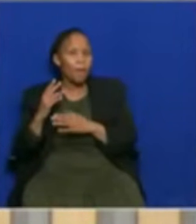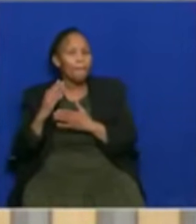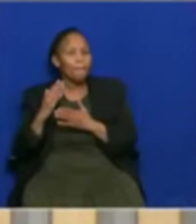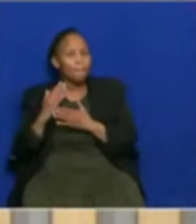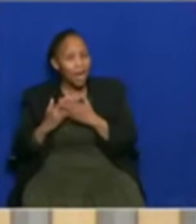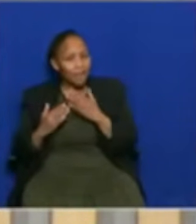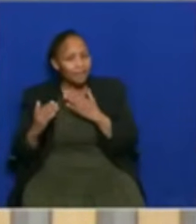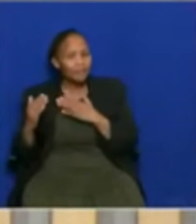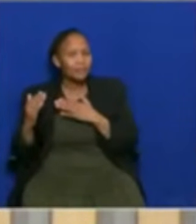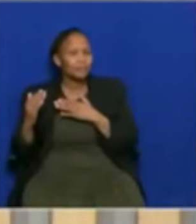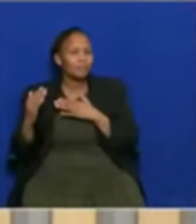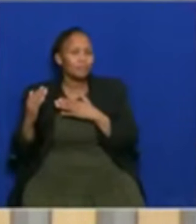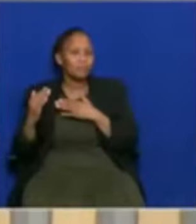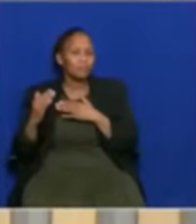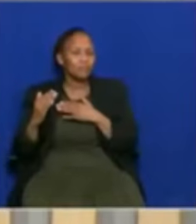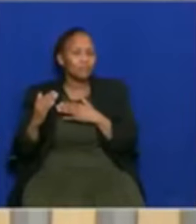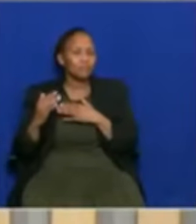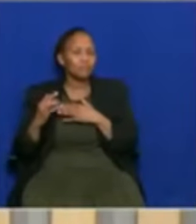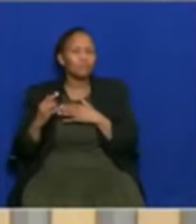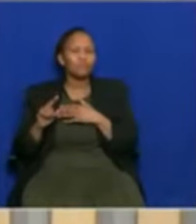Mukwele is appointed.